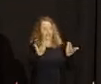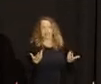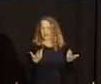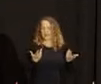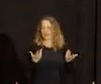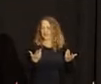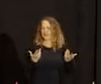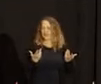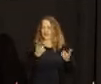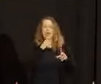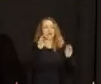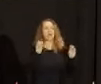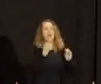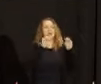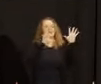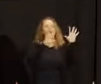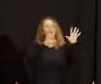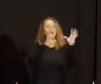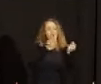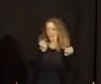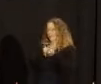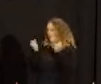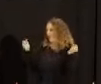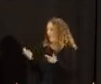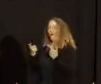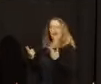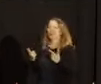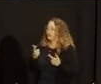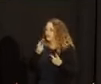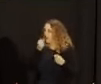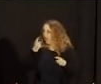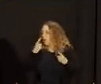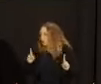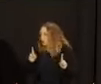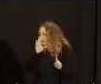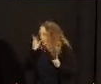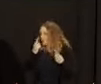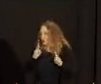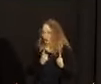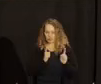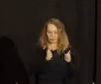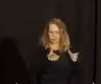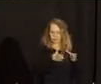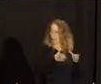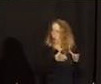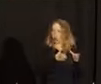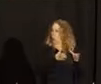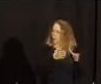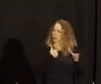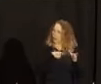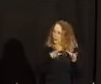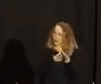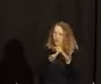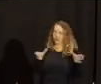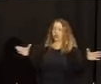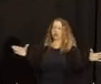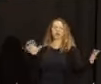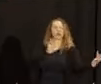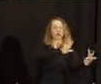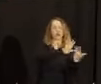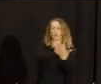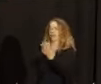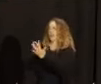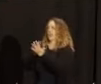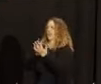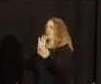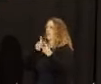somehow magically going to support people, that doesn't work, and it's never worked. And so ensuring that when we're talking about the